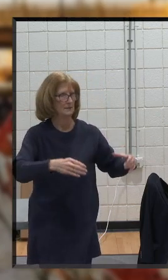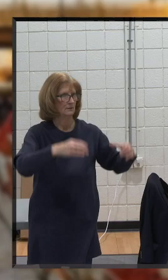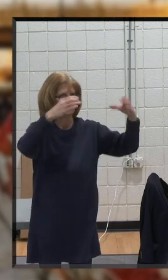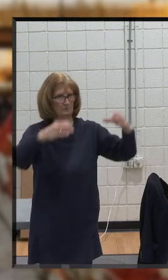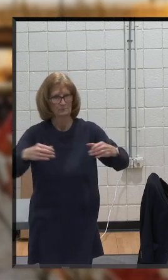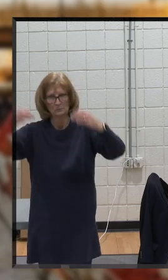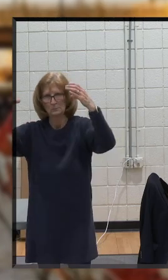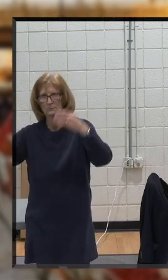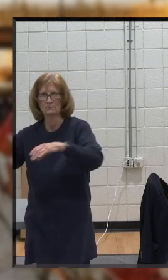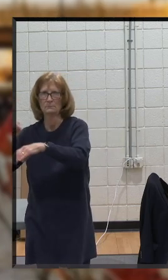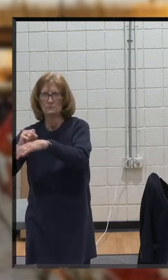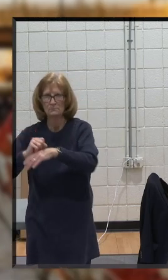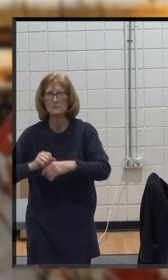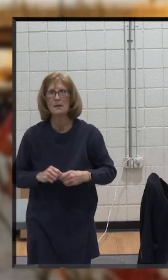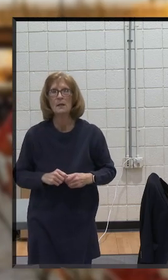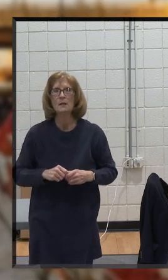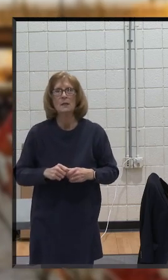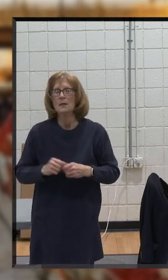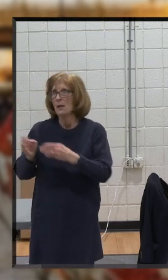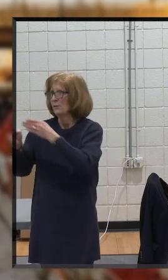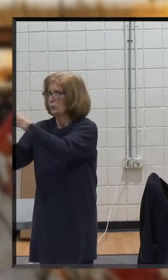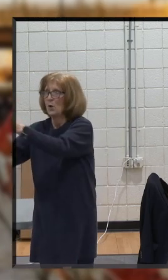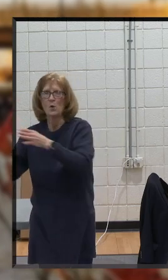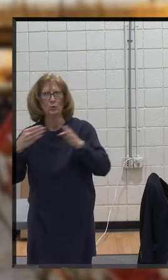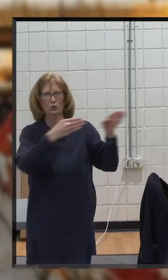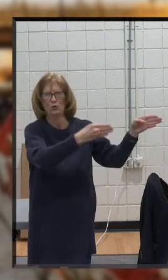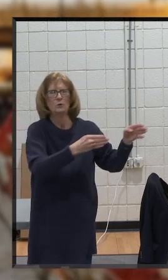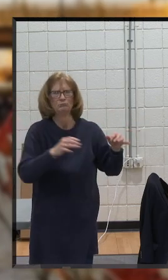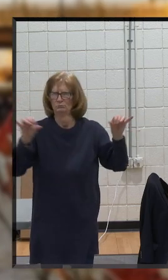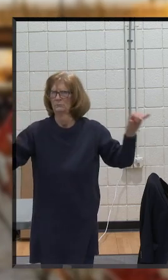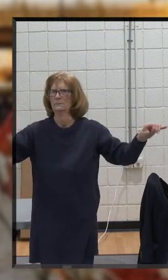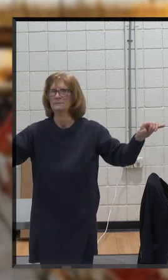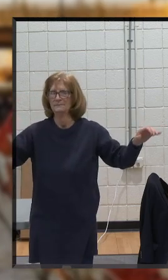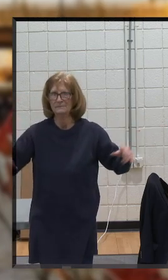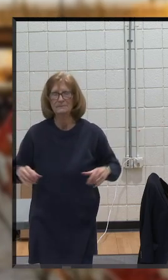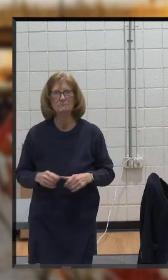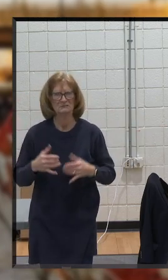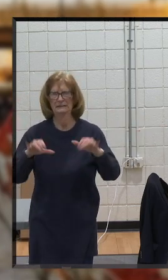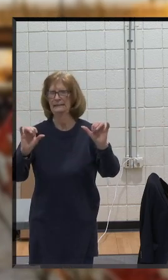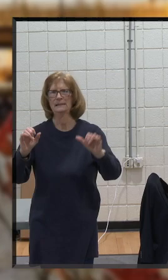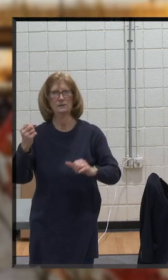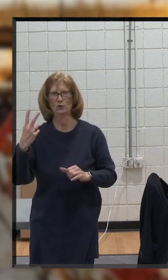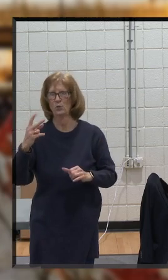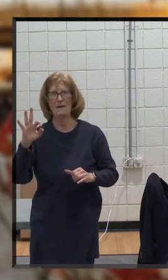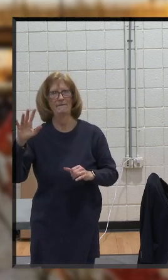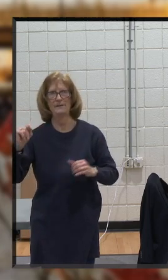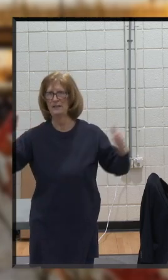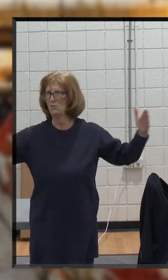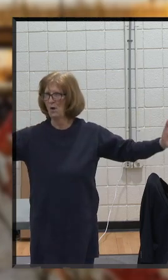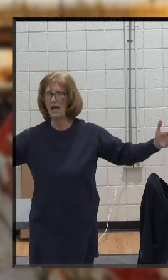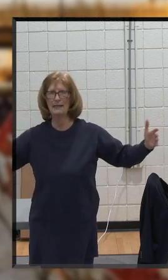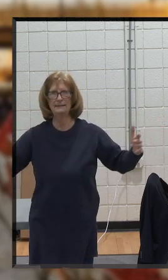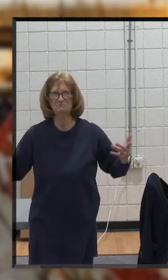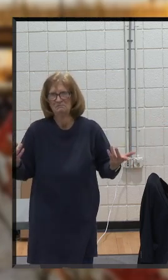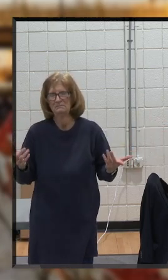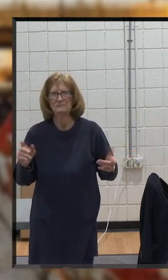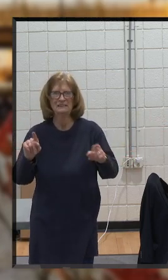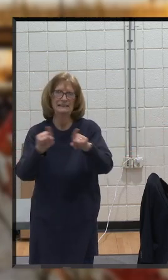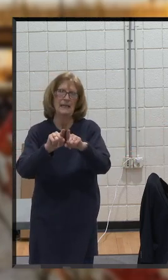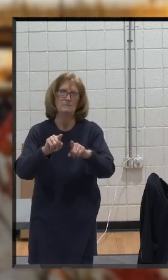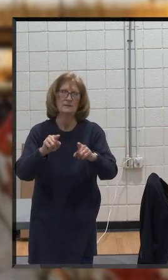there now. The roadway should stay about the same, still 12.5-foot lanes, very similar to what is out there